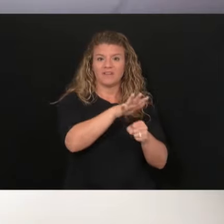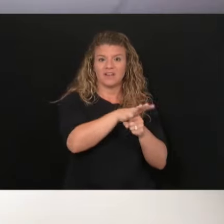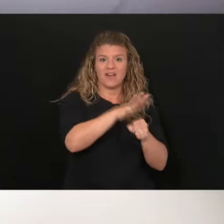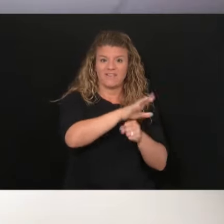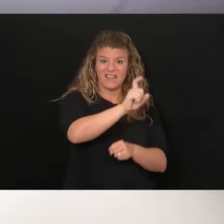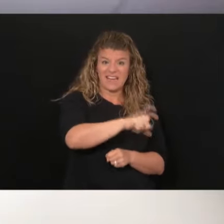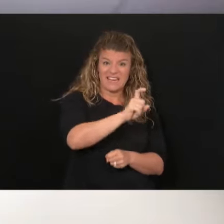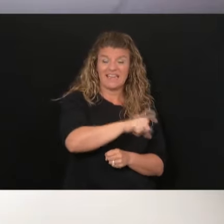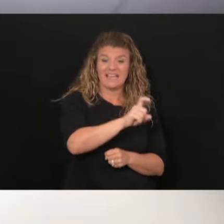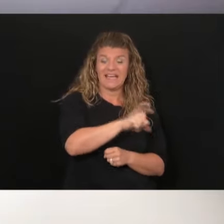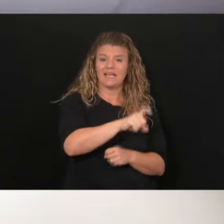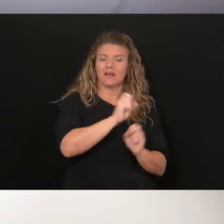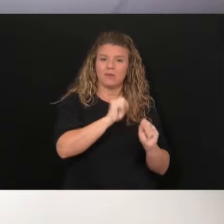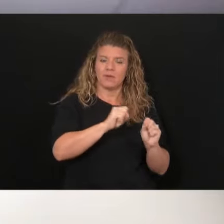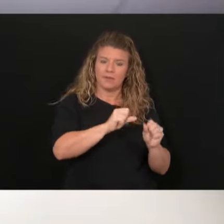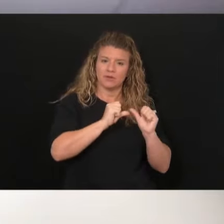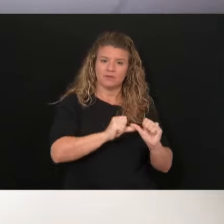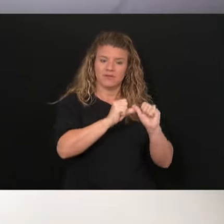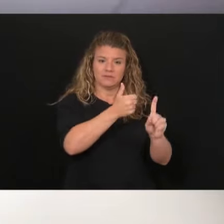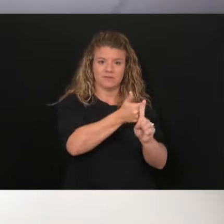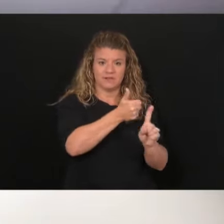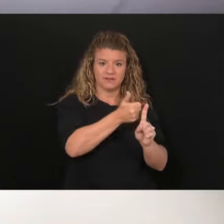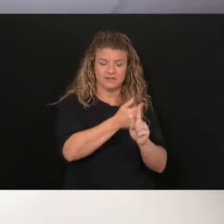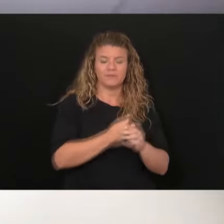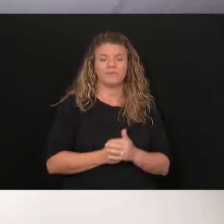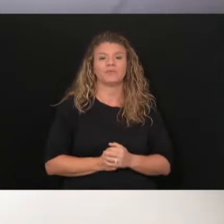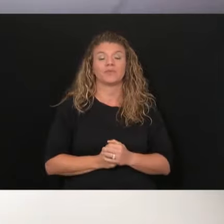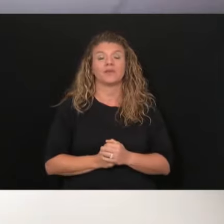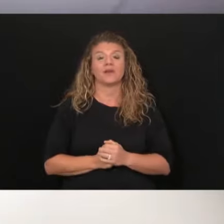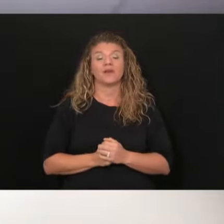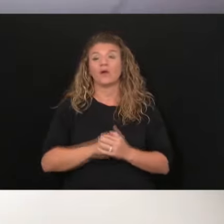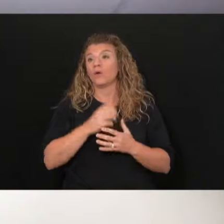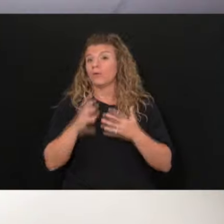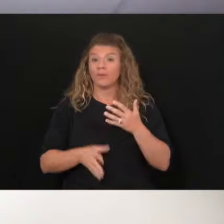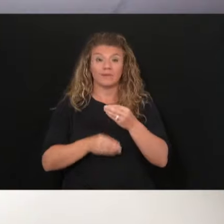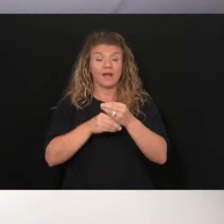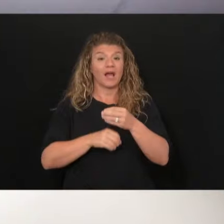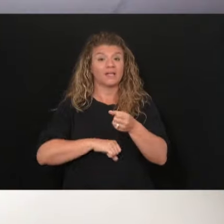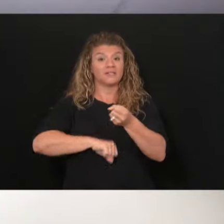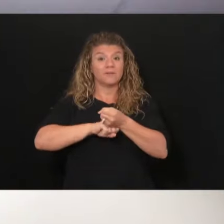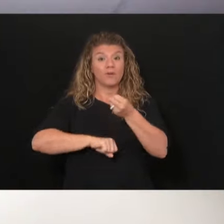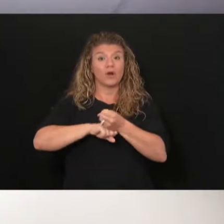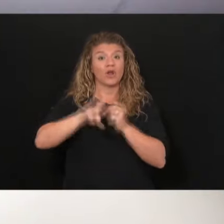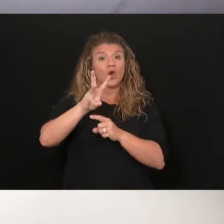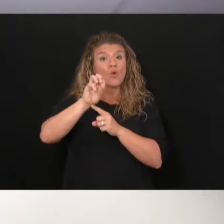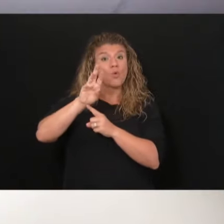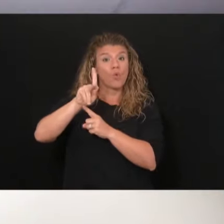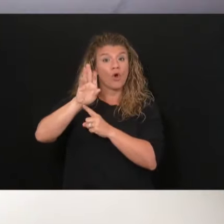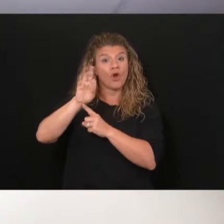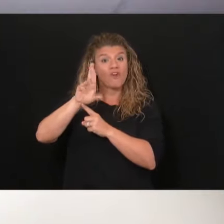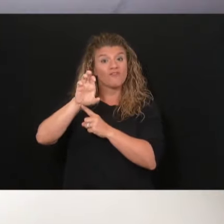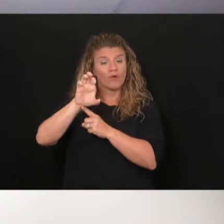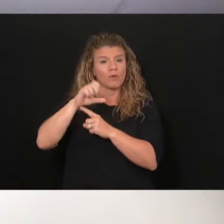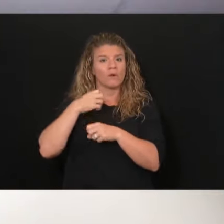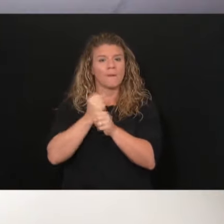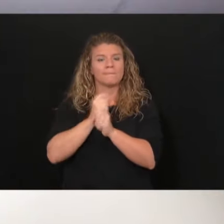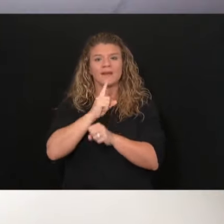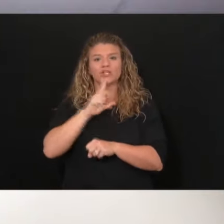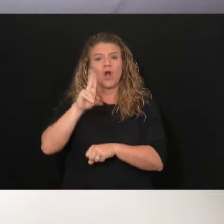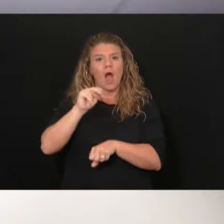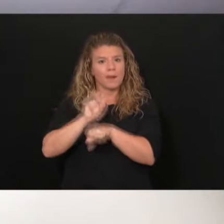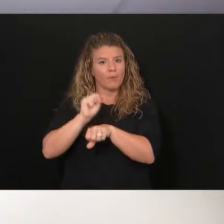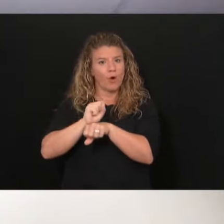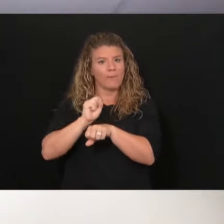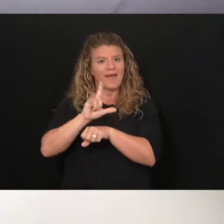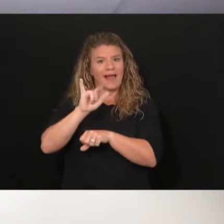to sustain themselves, supporting workforce to make sure that unemployment claims